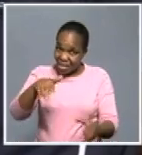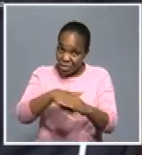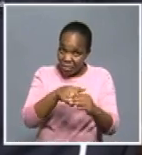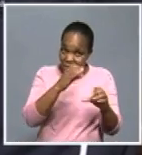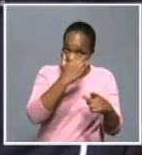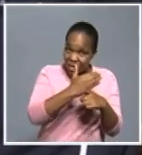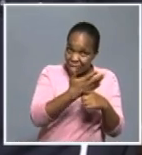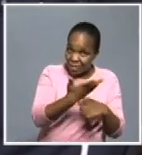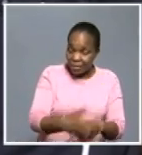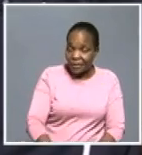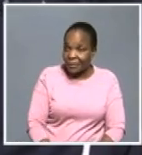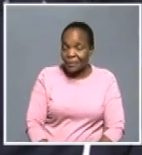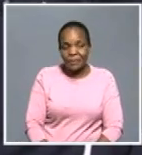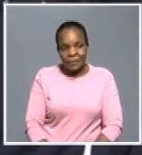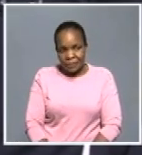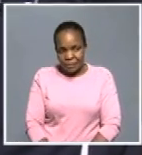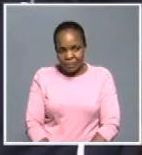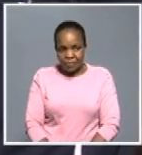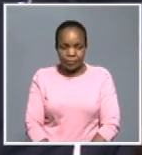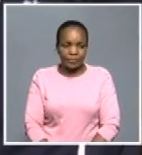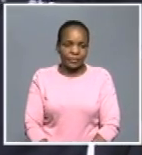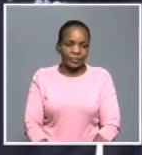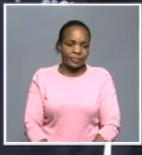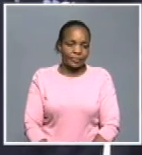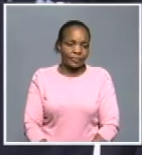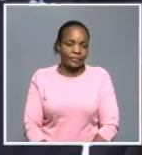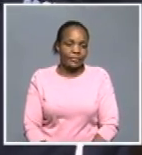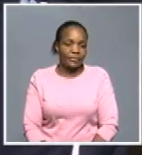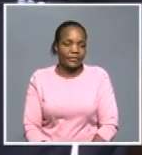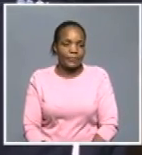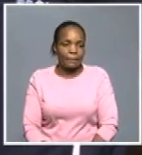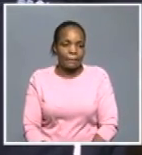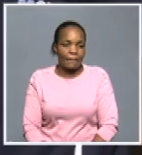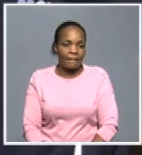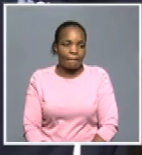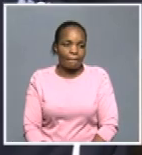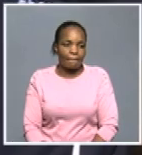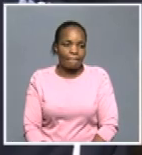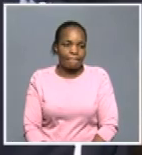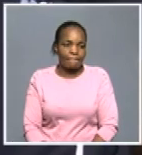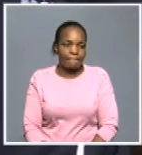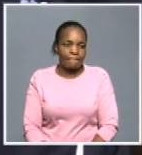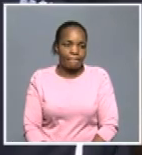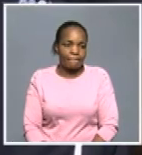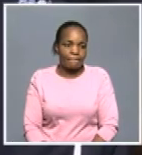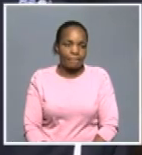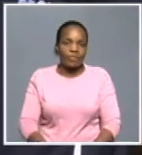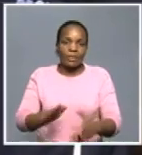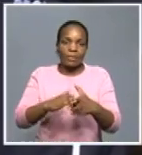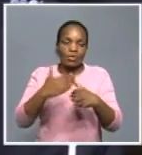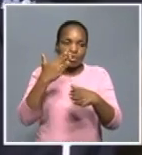come closer to some politicians that are coming to the workplace